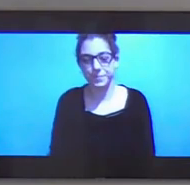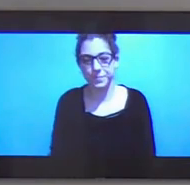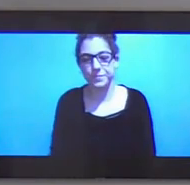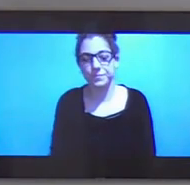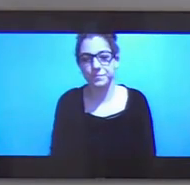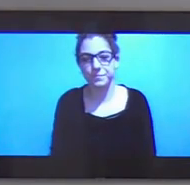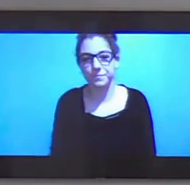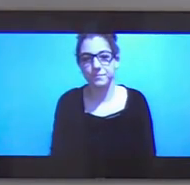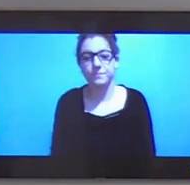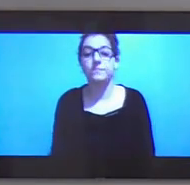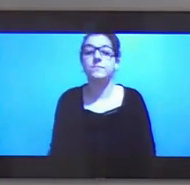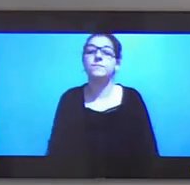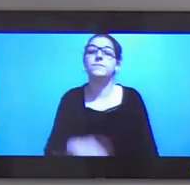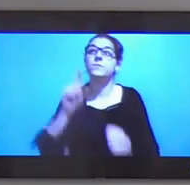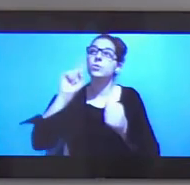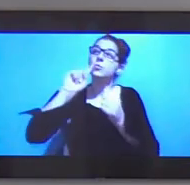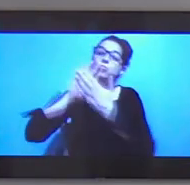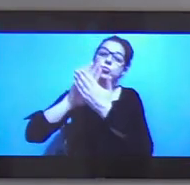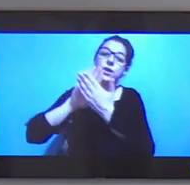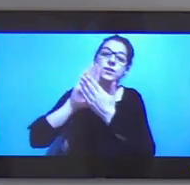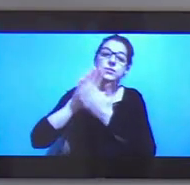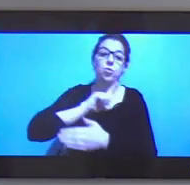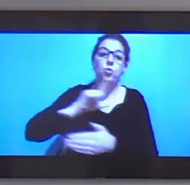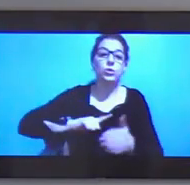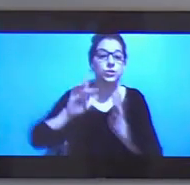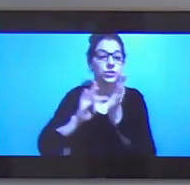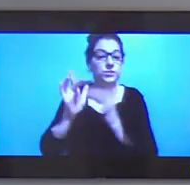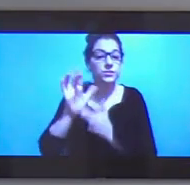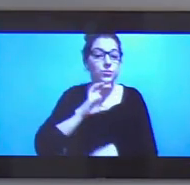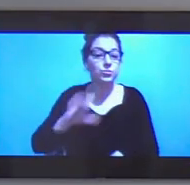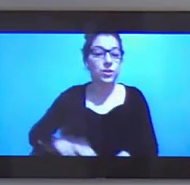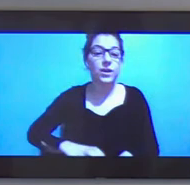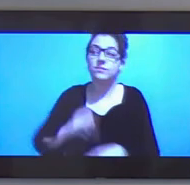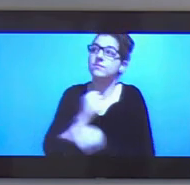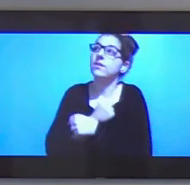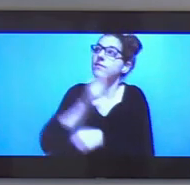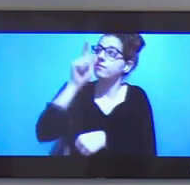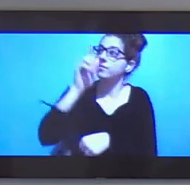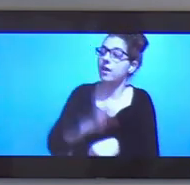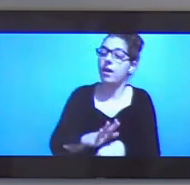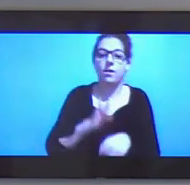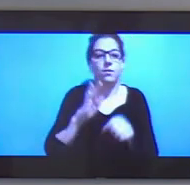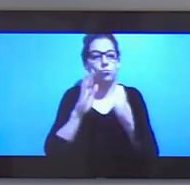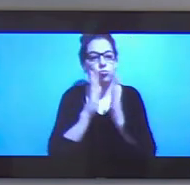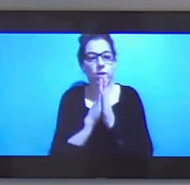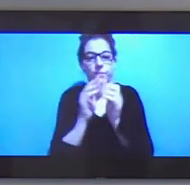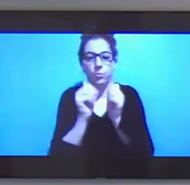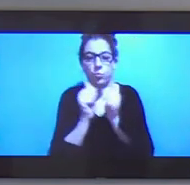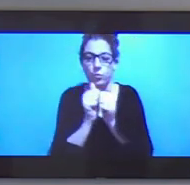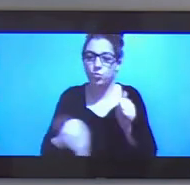Grace of our Lord Jesus Christ, love of God, communion of the Holy Spirit, be with you all.